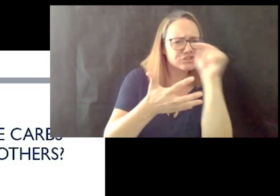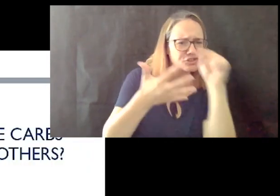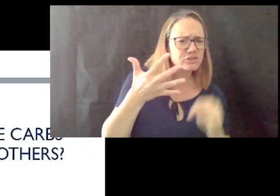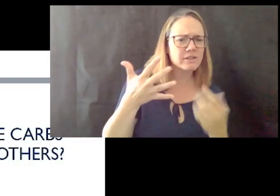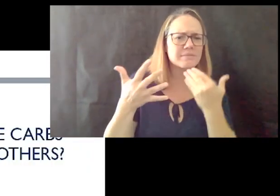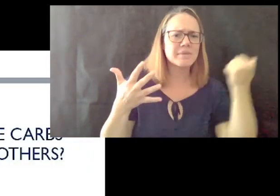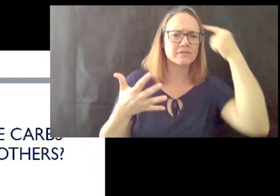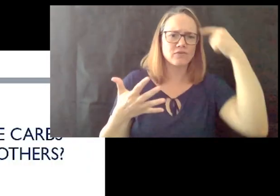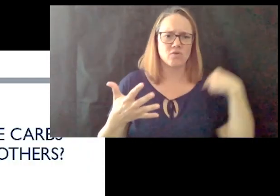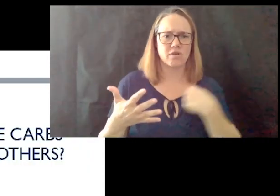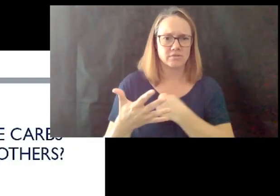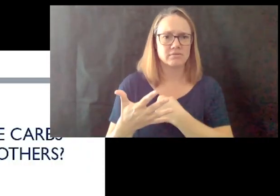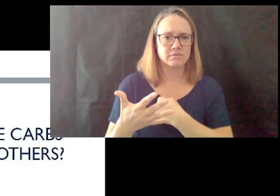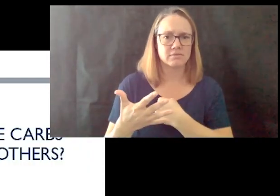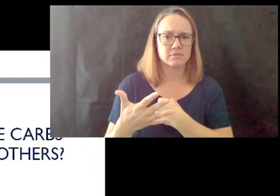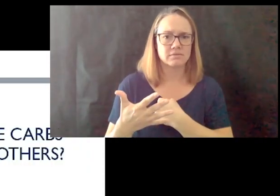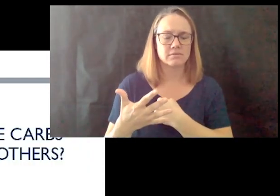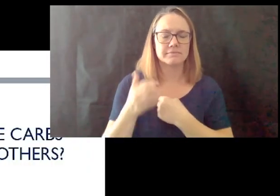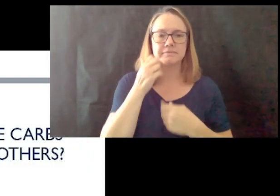for us.